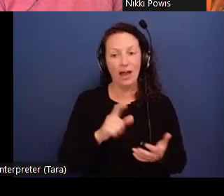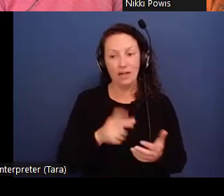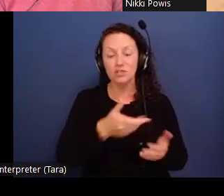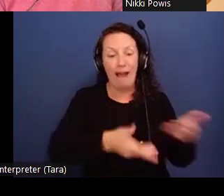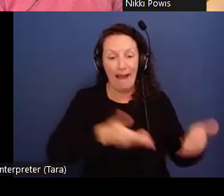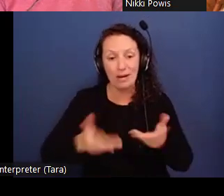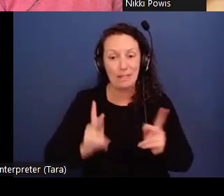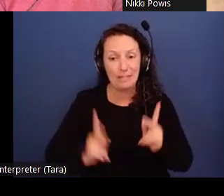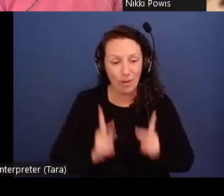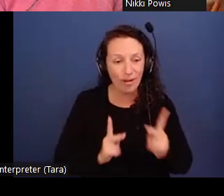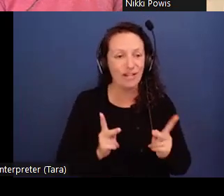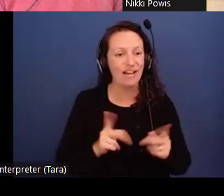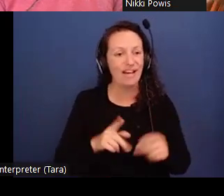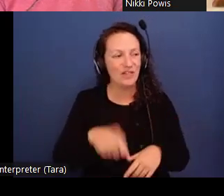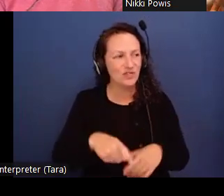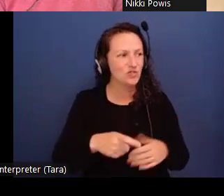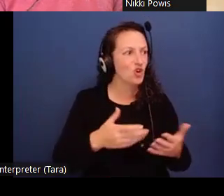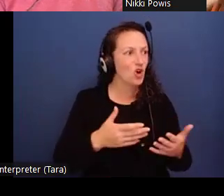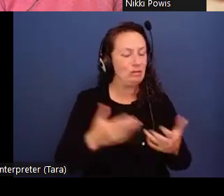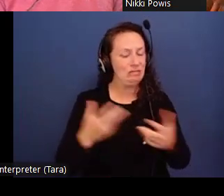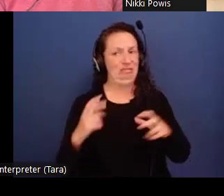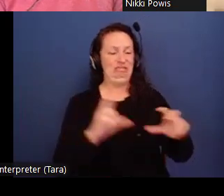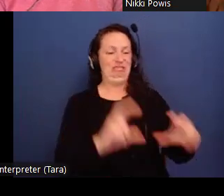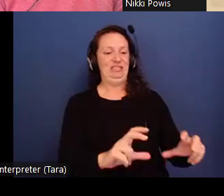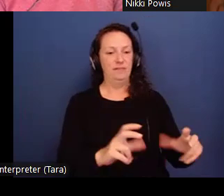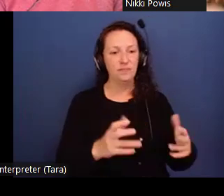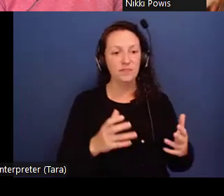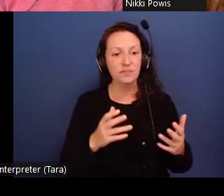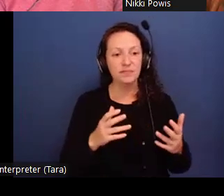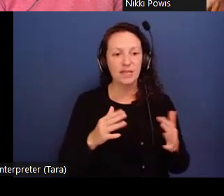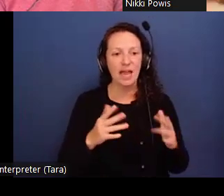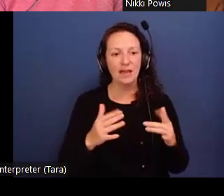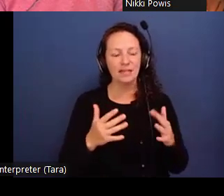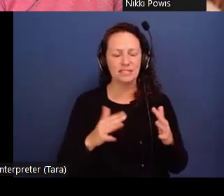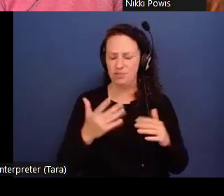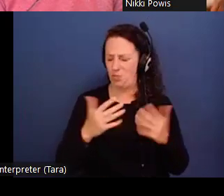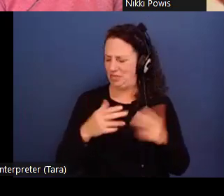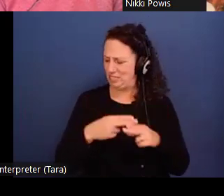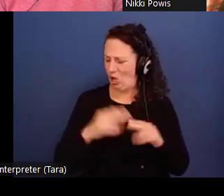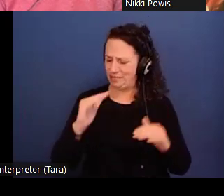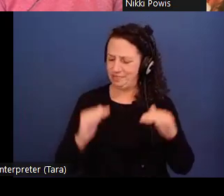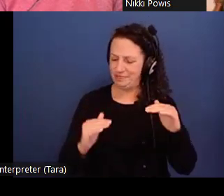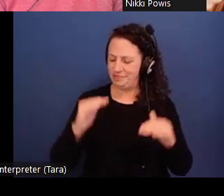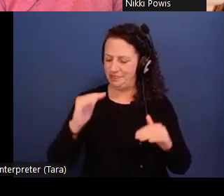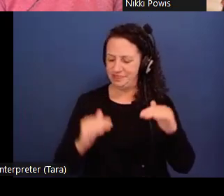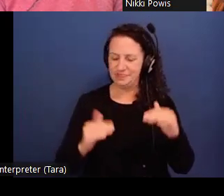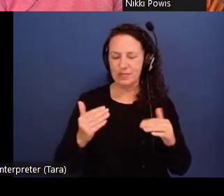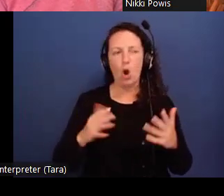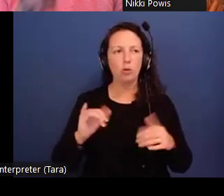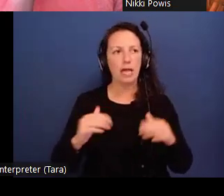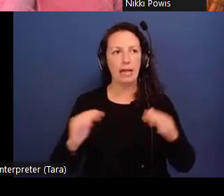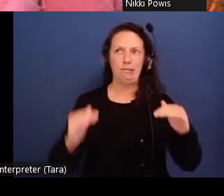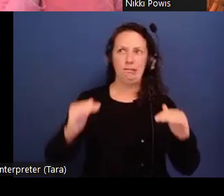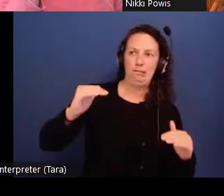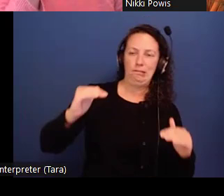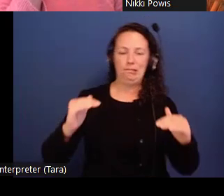on people, and there's that sort of tippy top area, that what is that thing, or teeter totter, that's what I was trying to think of,